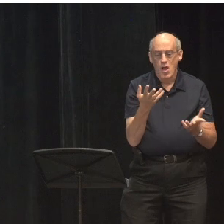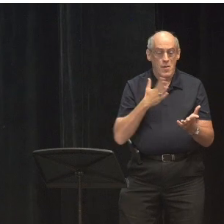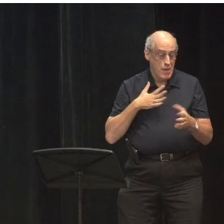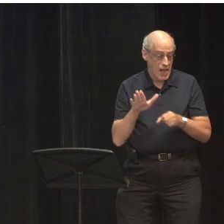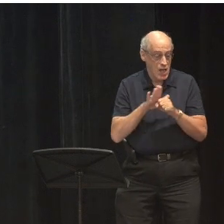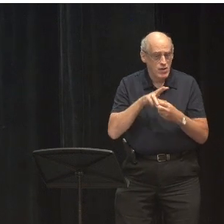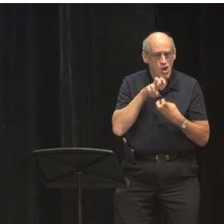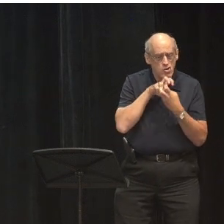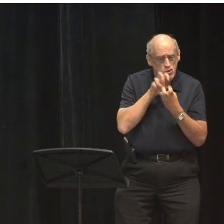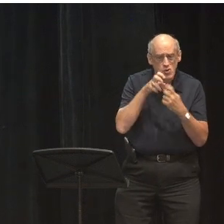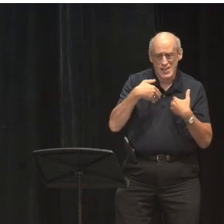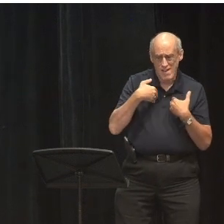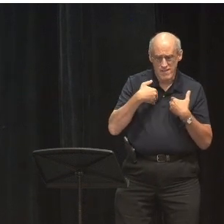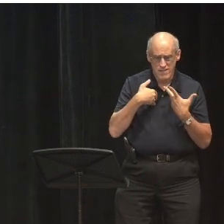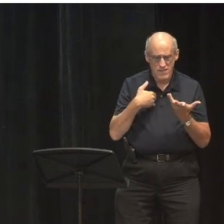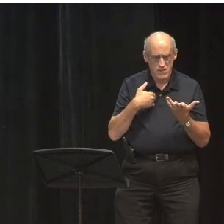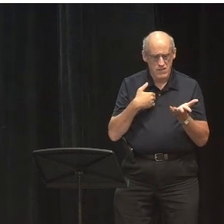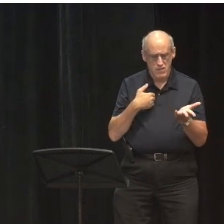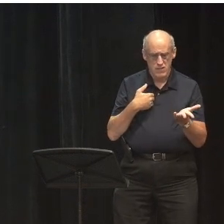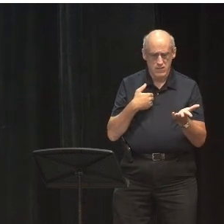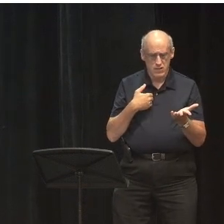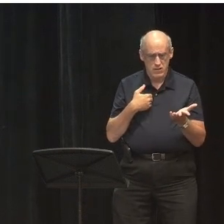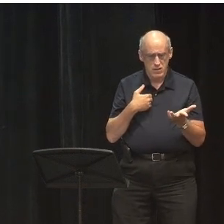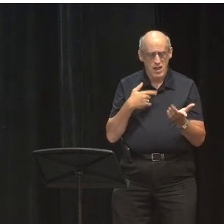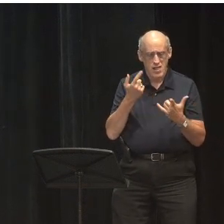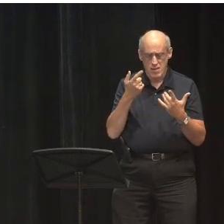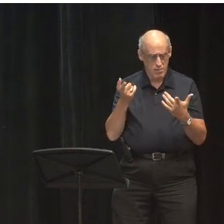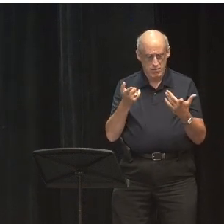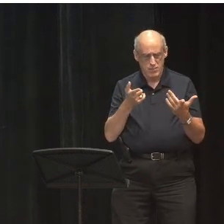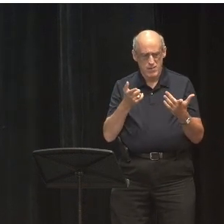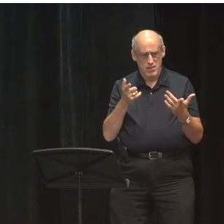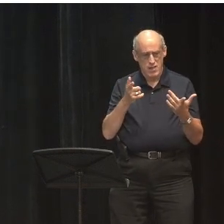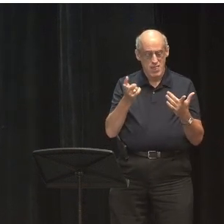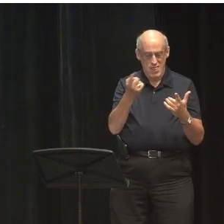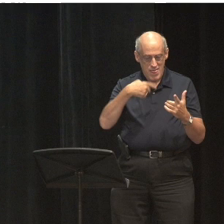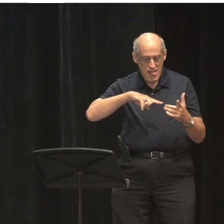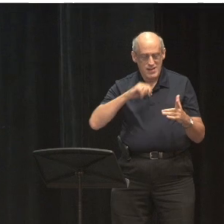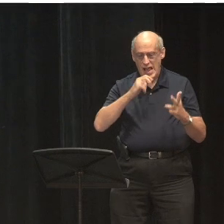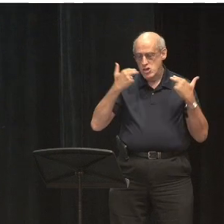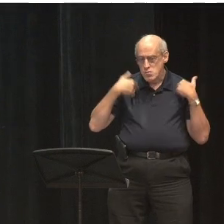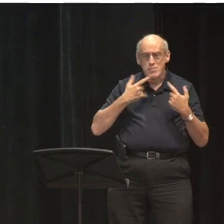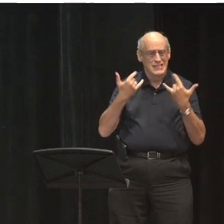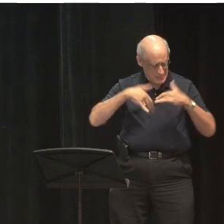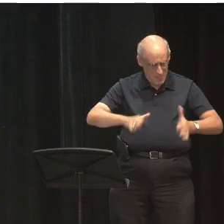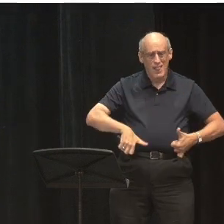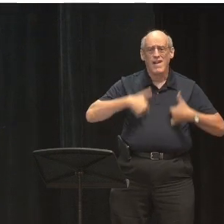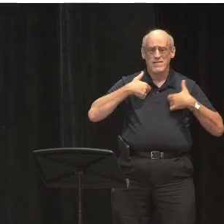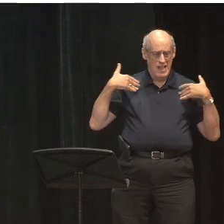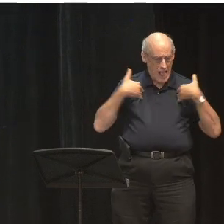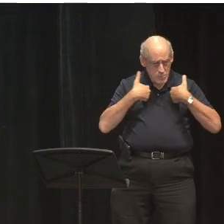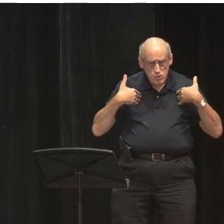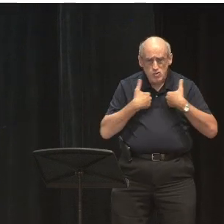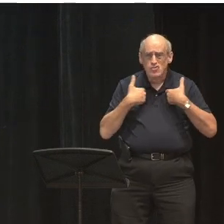people may not care about squirrels and they say they're just squirrels, they're living beings. They are our wildlife. They gave many of us solace after